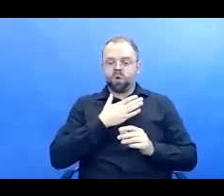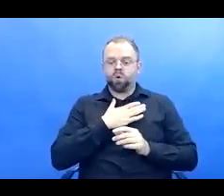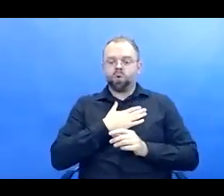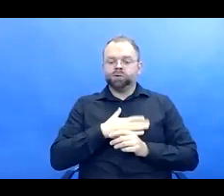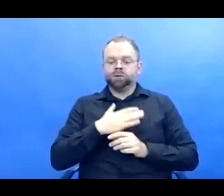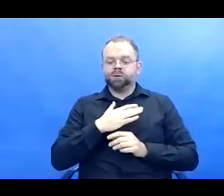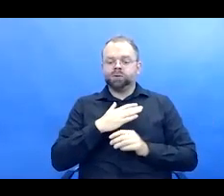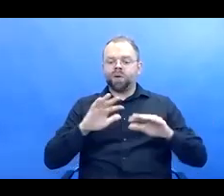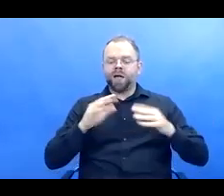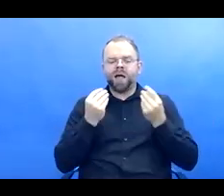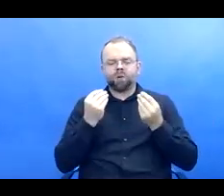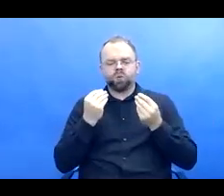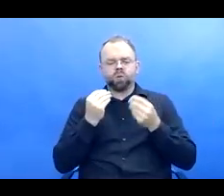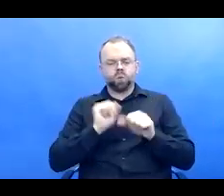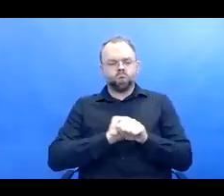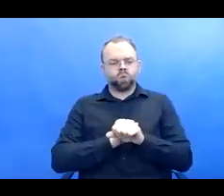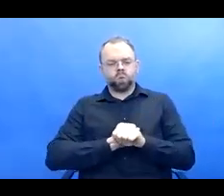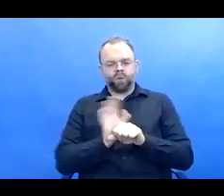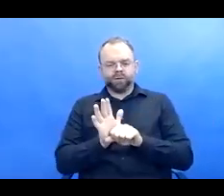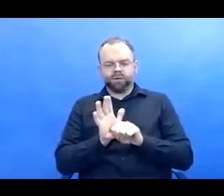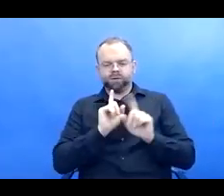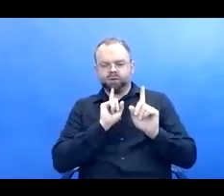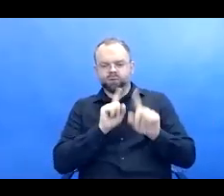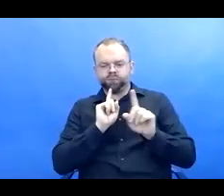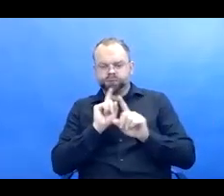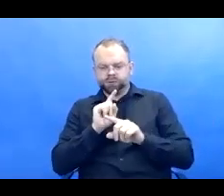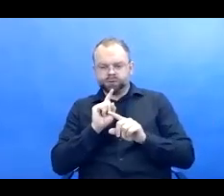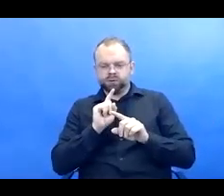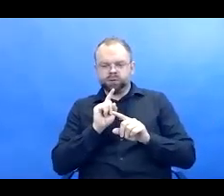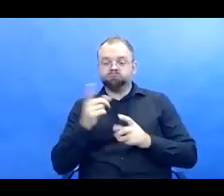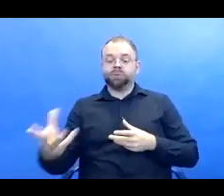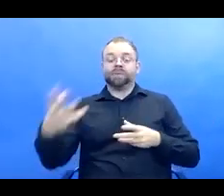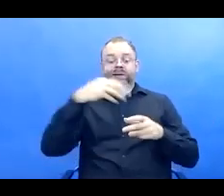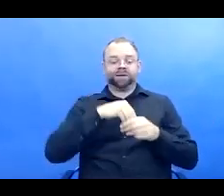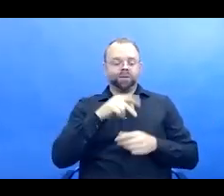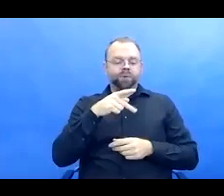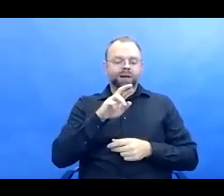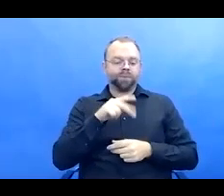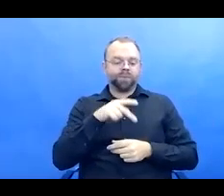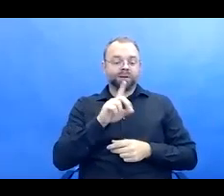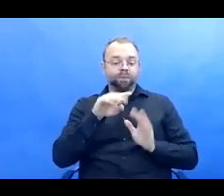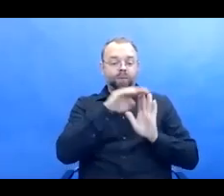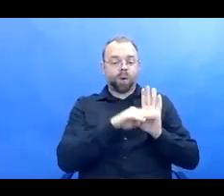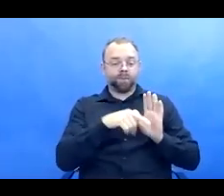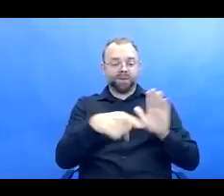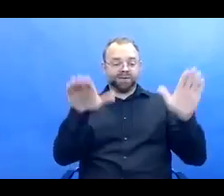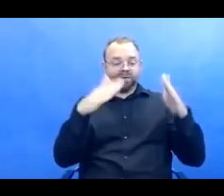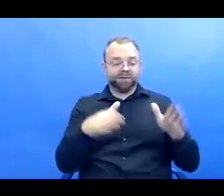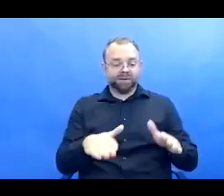to share with you some key message and the narrative that we